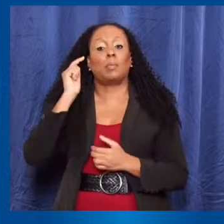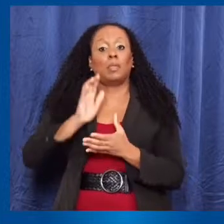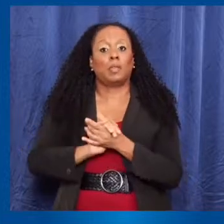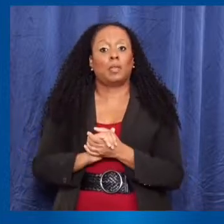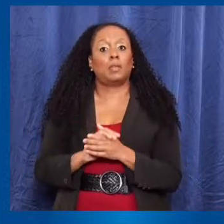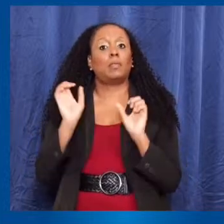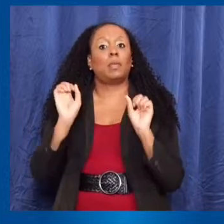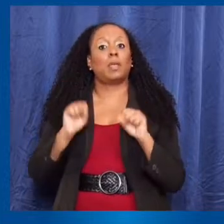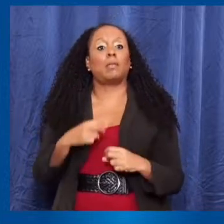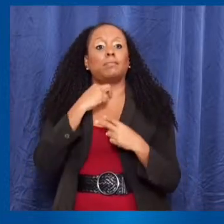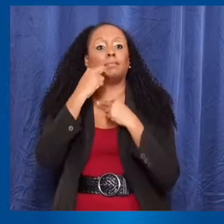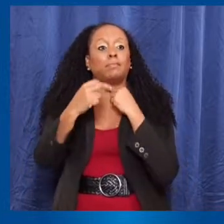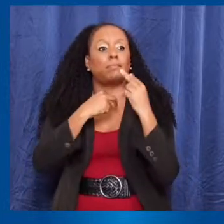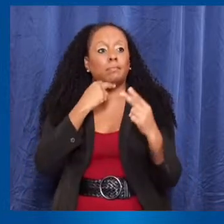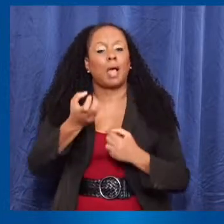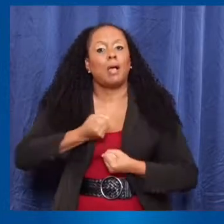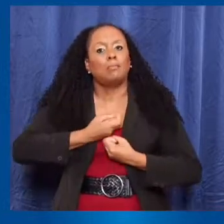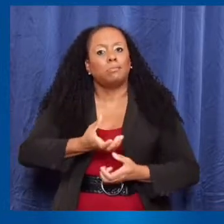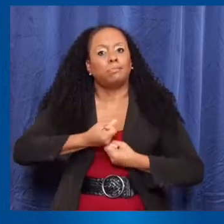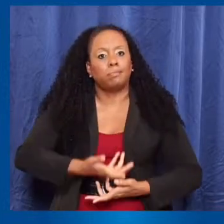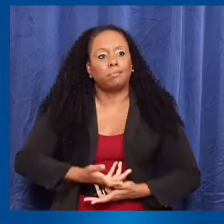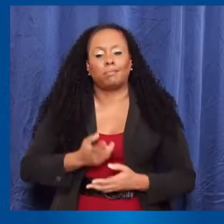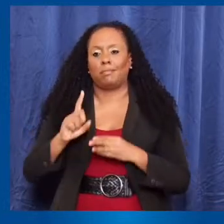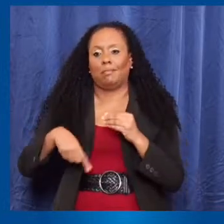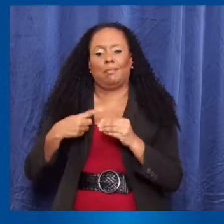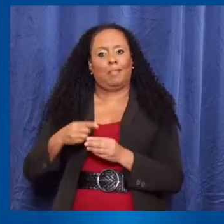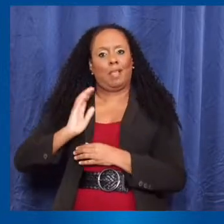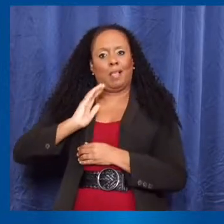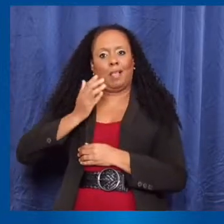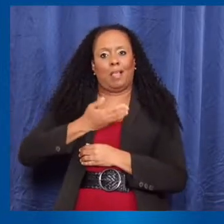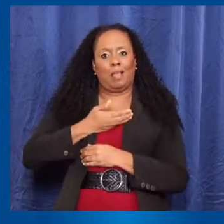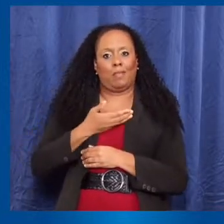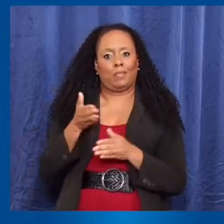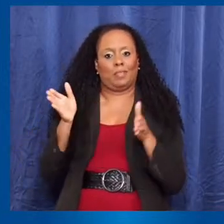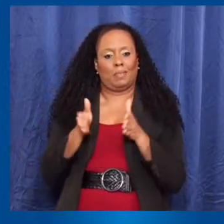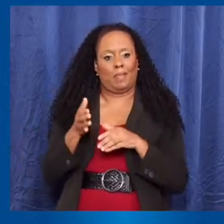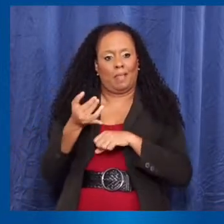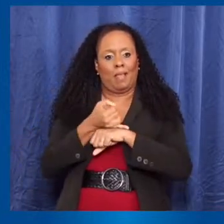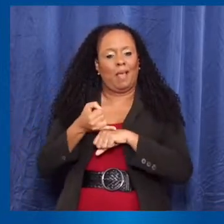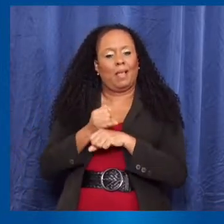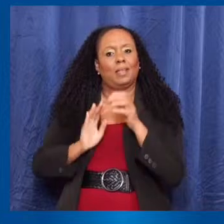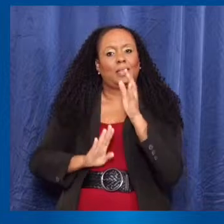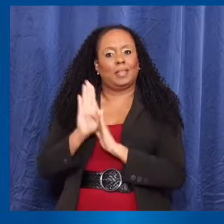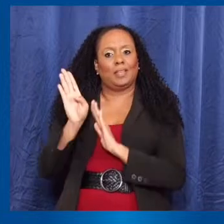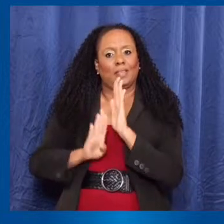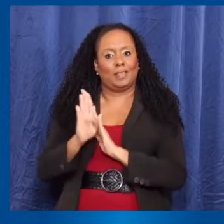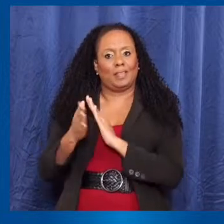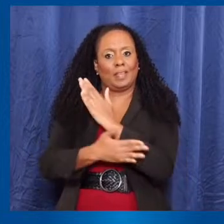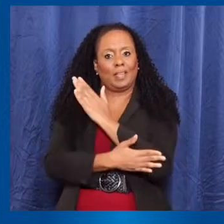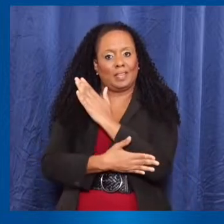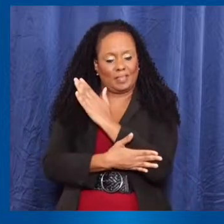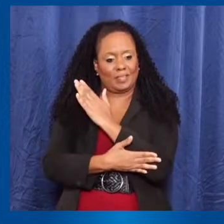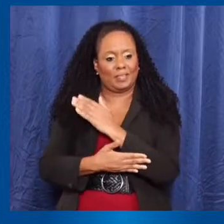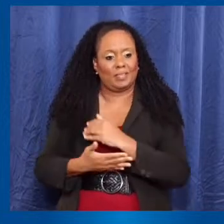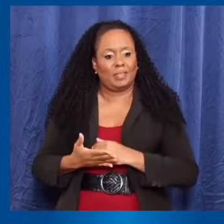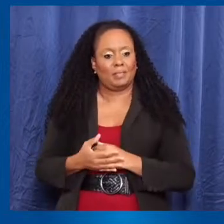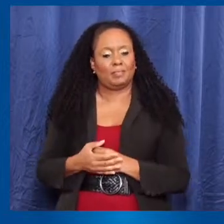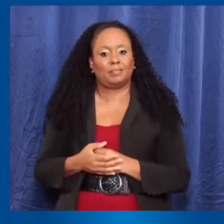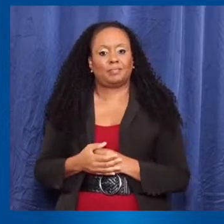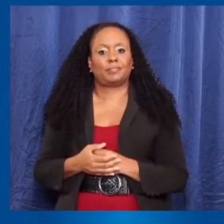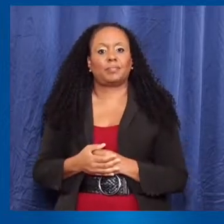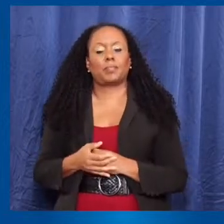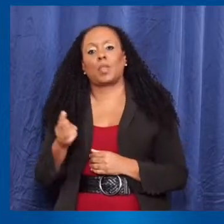and expression to the reality and condition of small island developing states, or equally